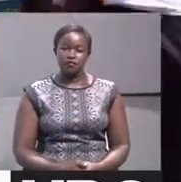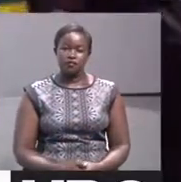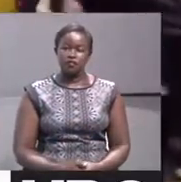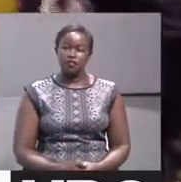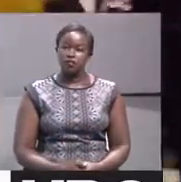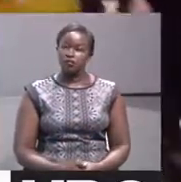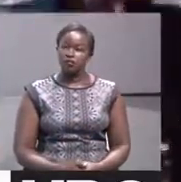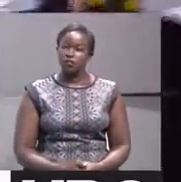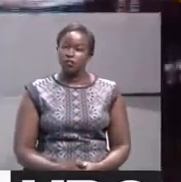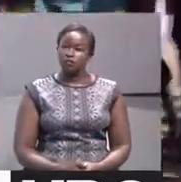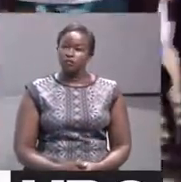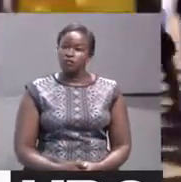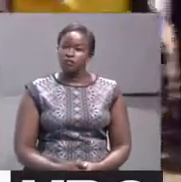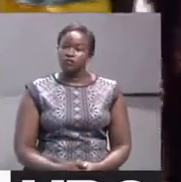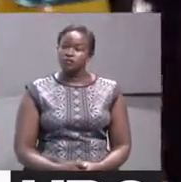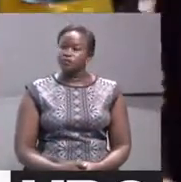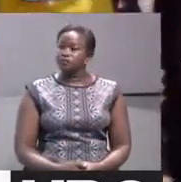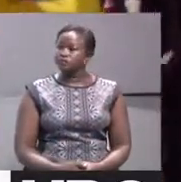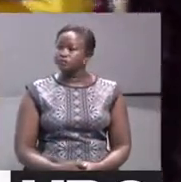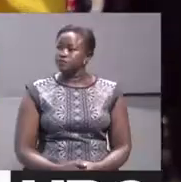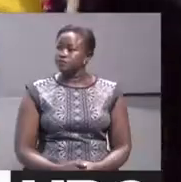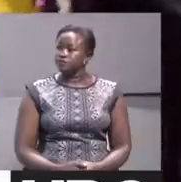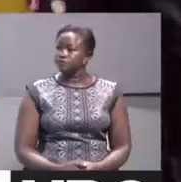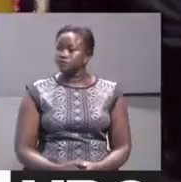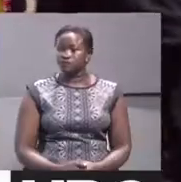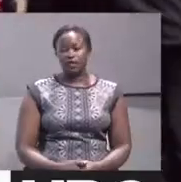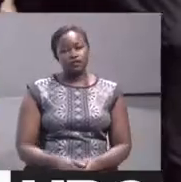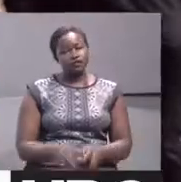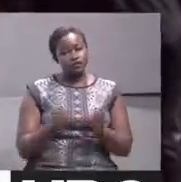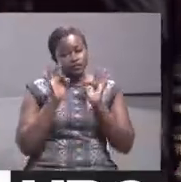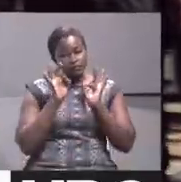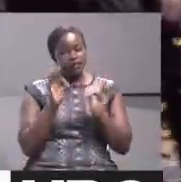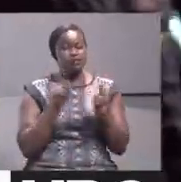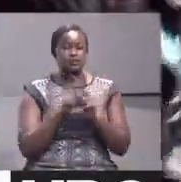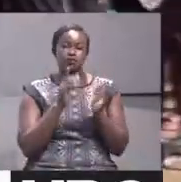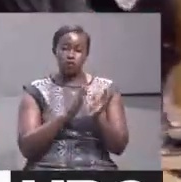SS for being extremely smart and organized. May God bless you.